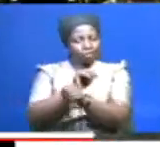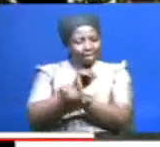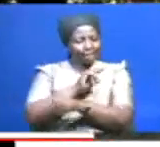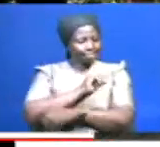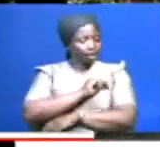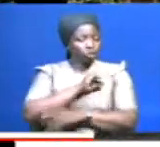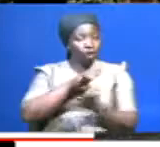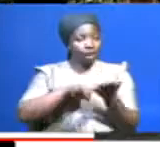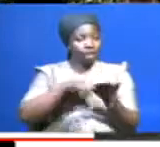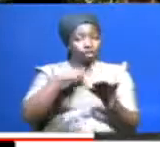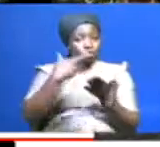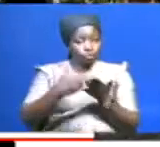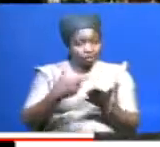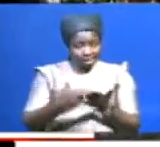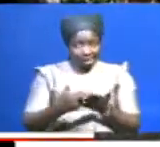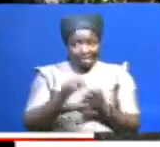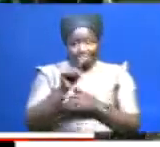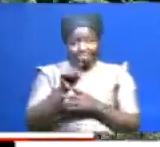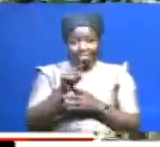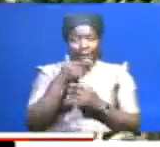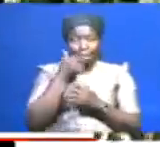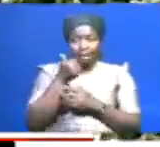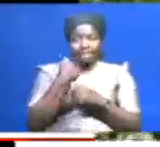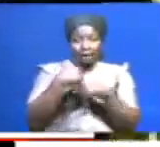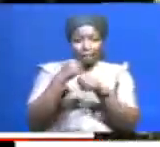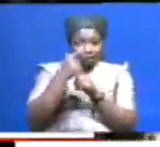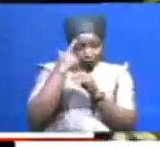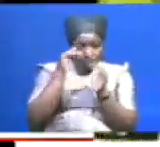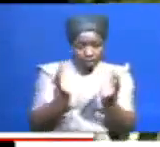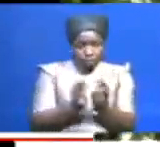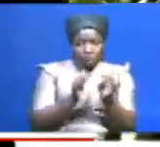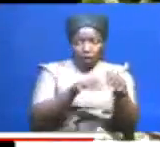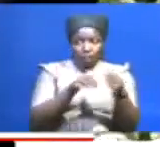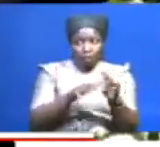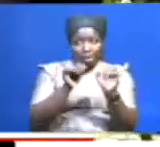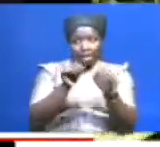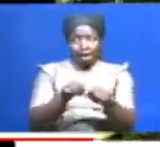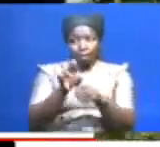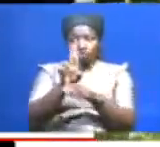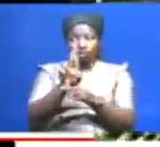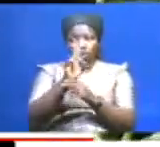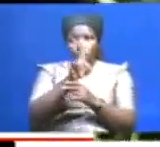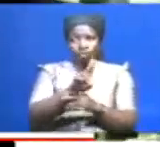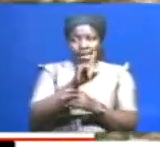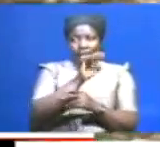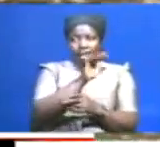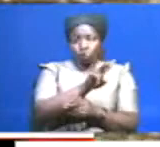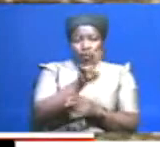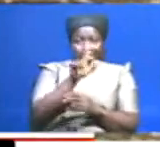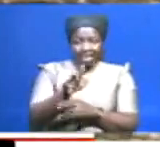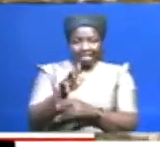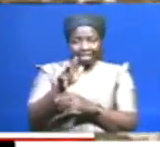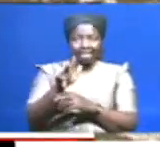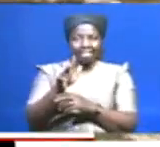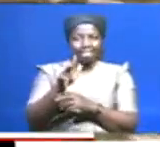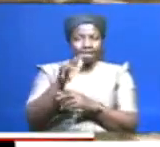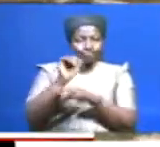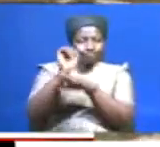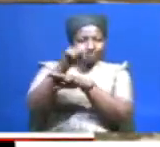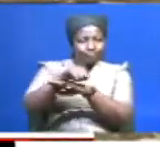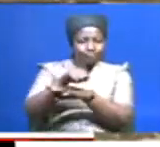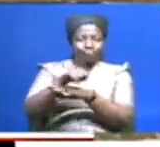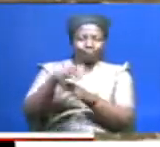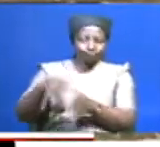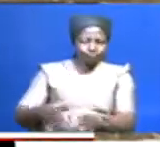system is best designed for small-scale farmers and can be fired using 2 to 3 buckets of cow dung per day. Its offshoots are methane